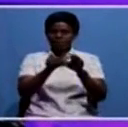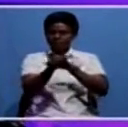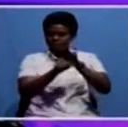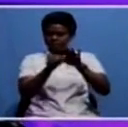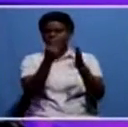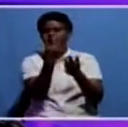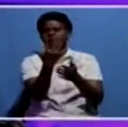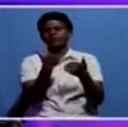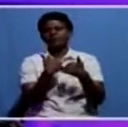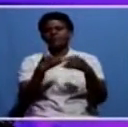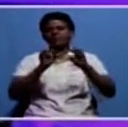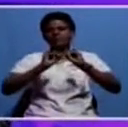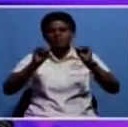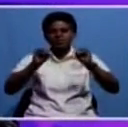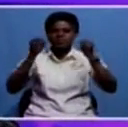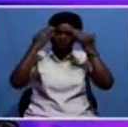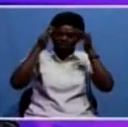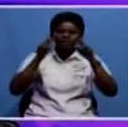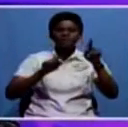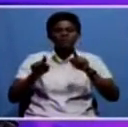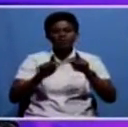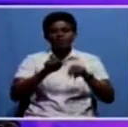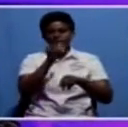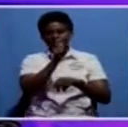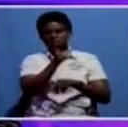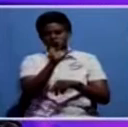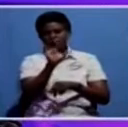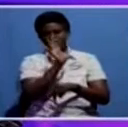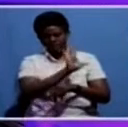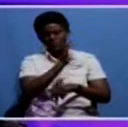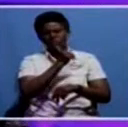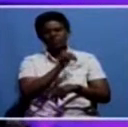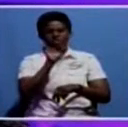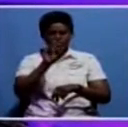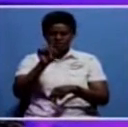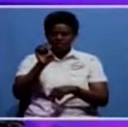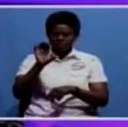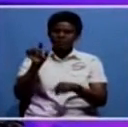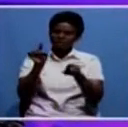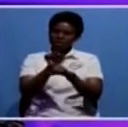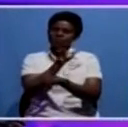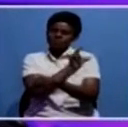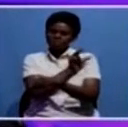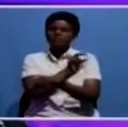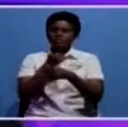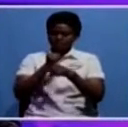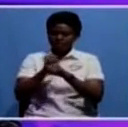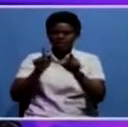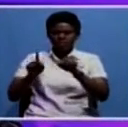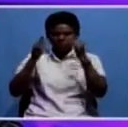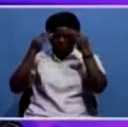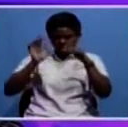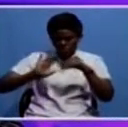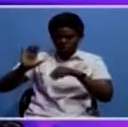have to educate the citizens. The anti-corruption does that. The DEC do that. Even the police educate the citizens on their